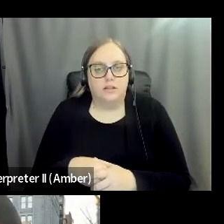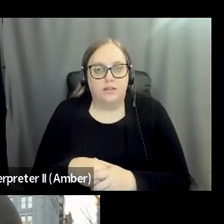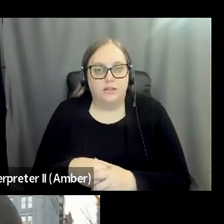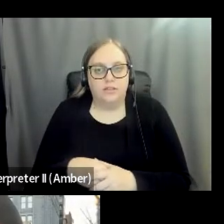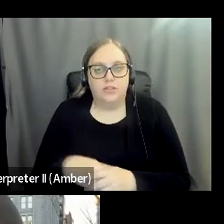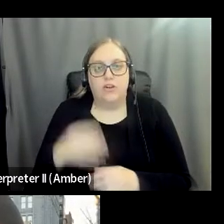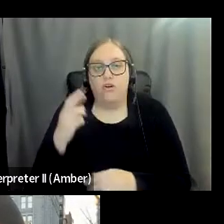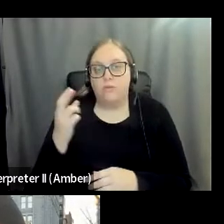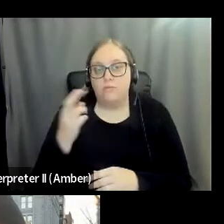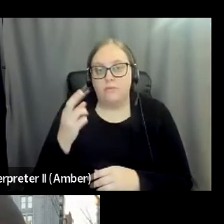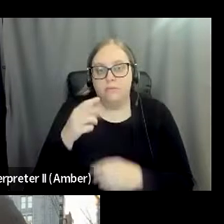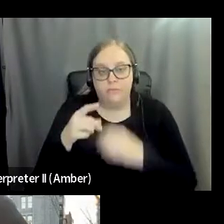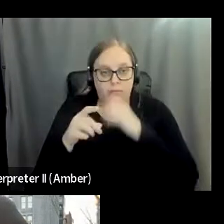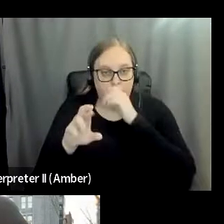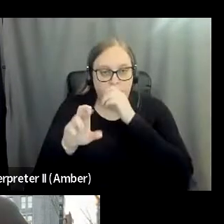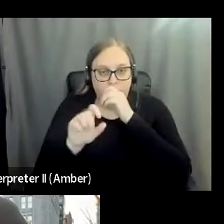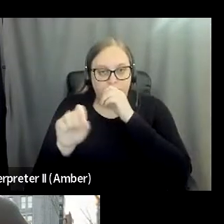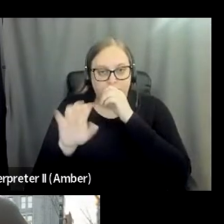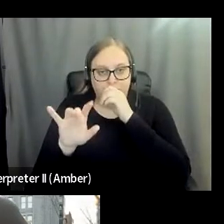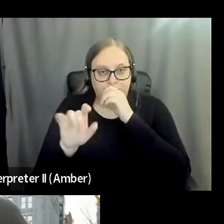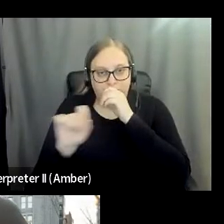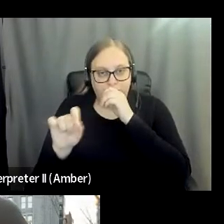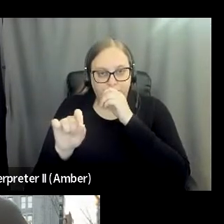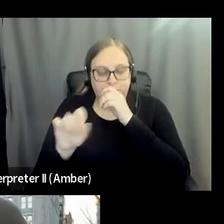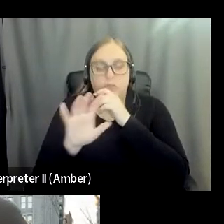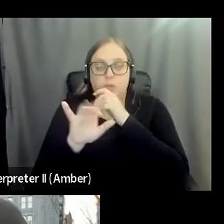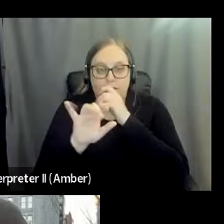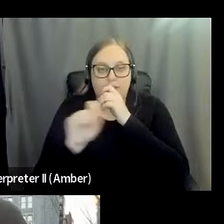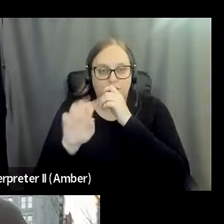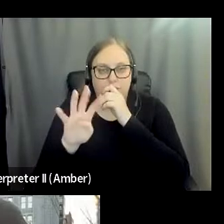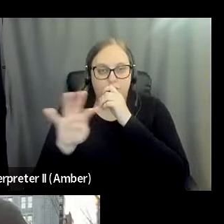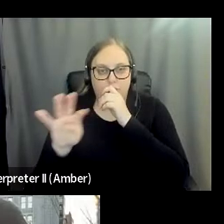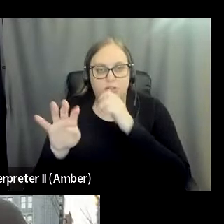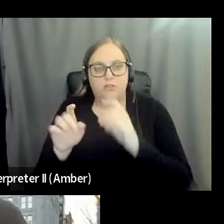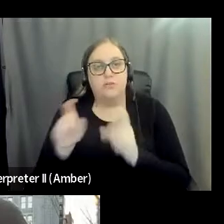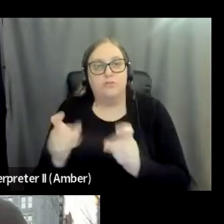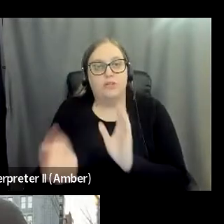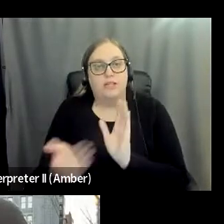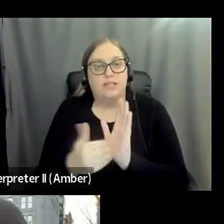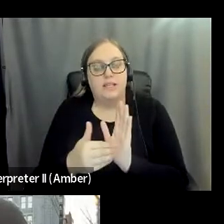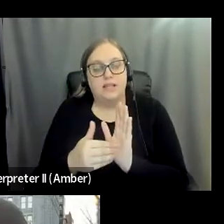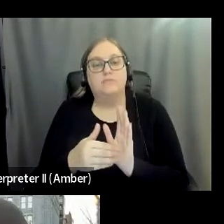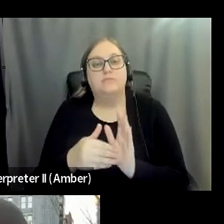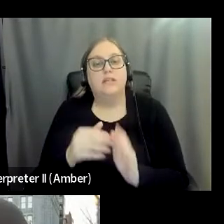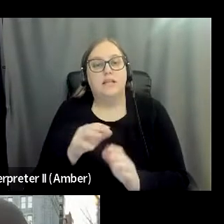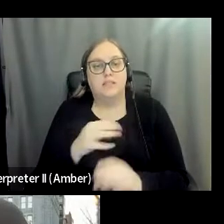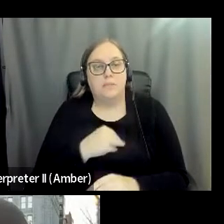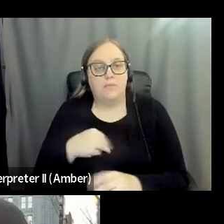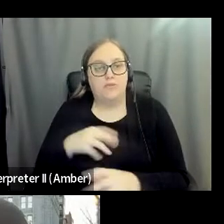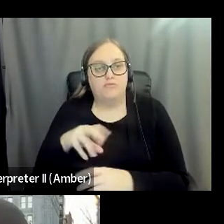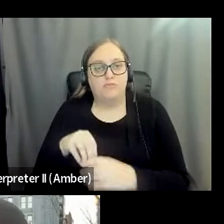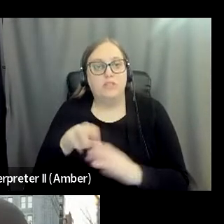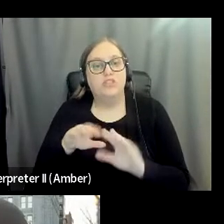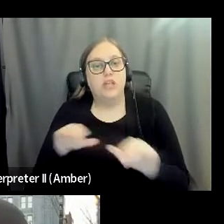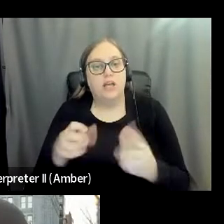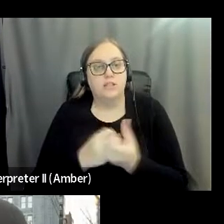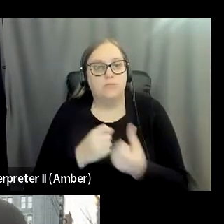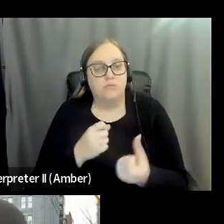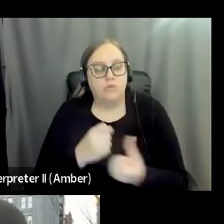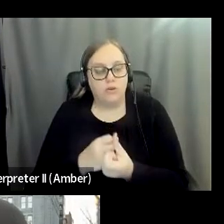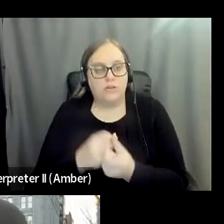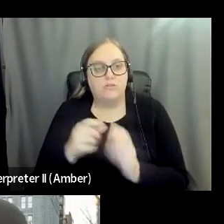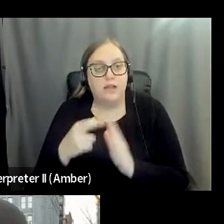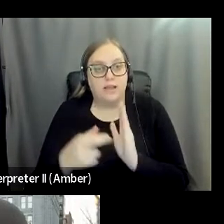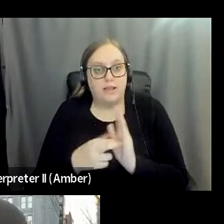the purpose of PR 25-444 is to reappoint Ms. Boulevou as a member of the Child Support Guideline Commission for a 4-year term